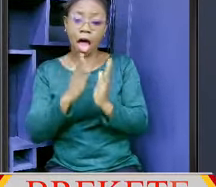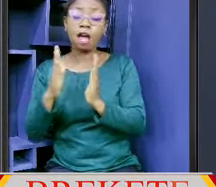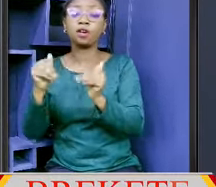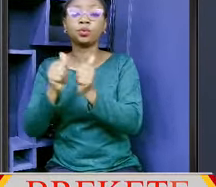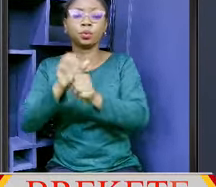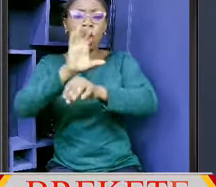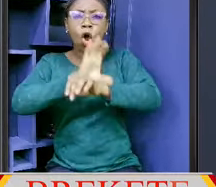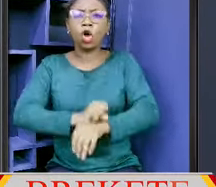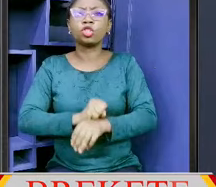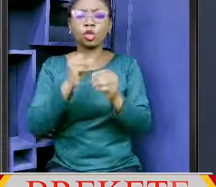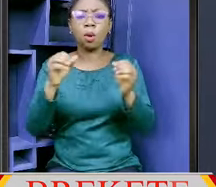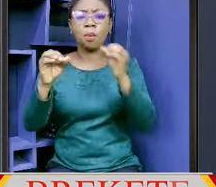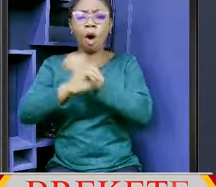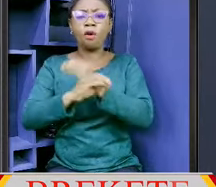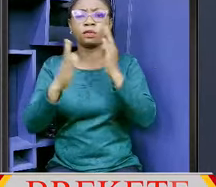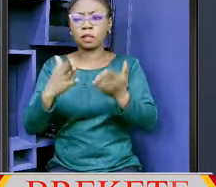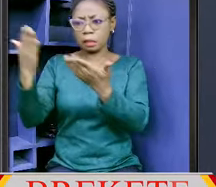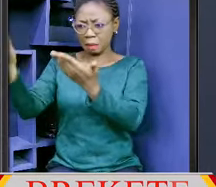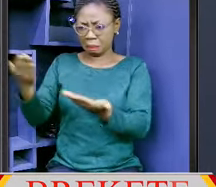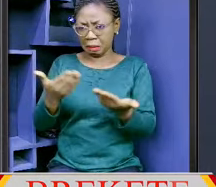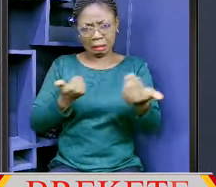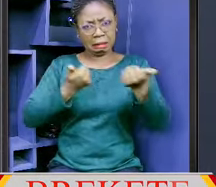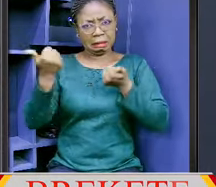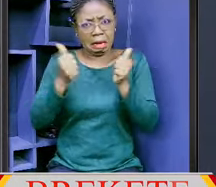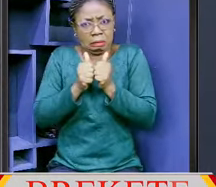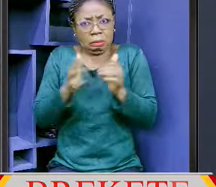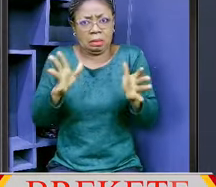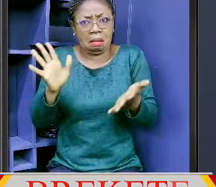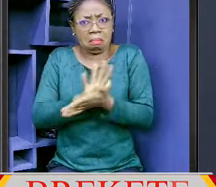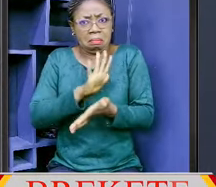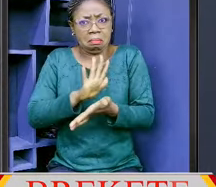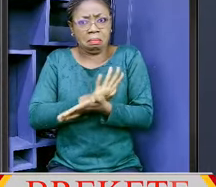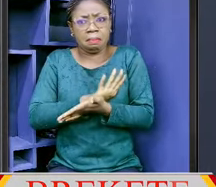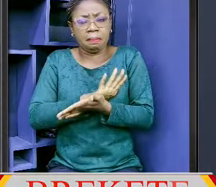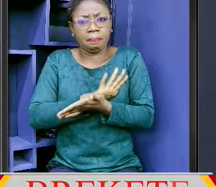officers and bringing in cars without papers.